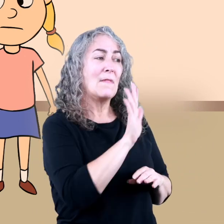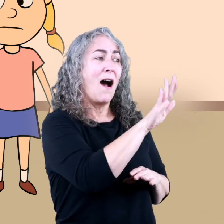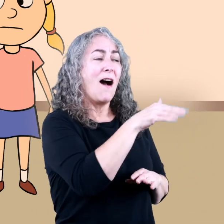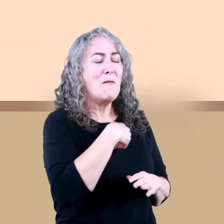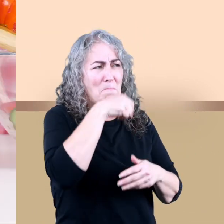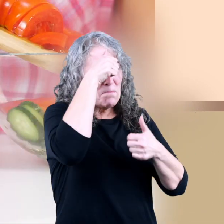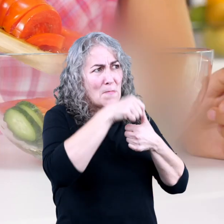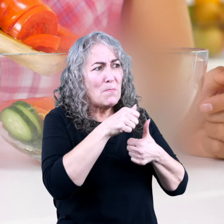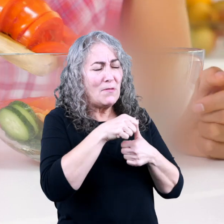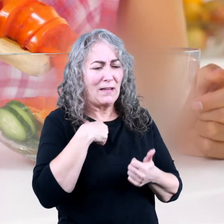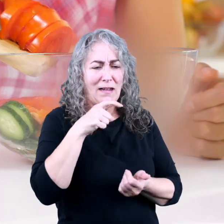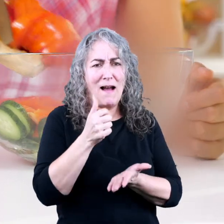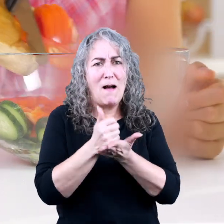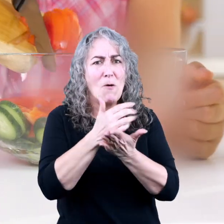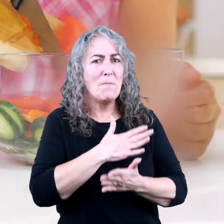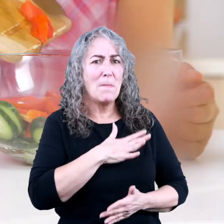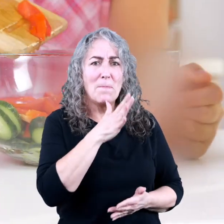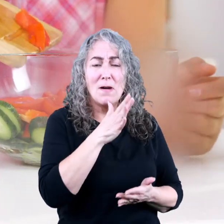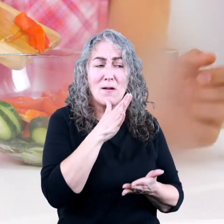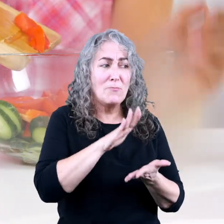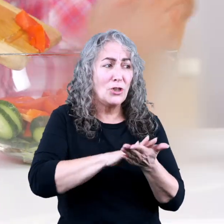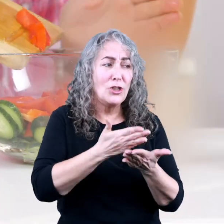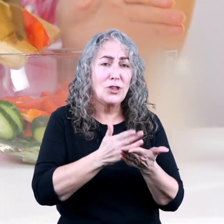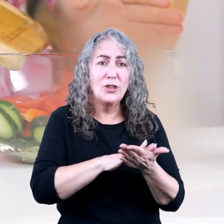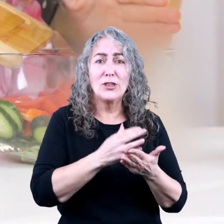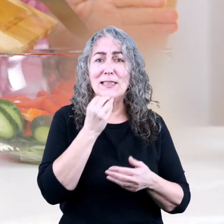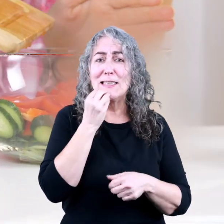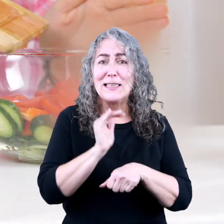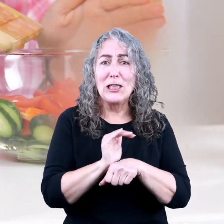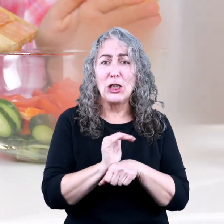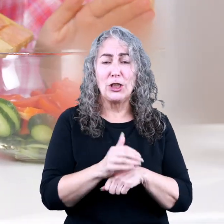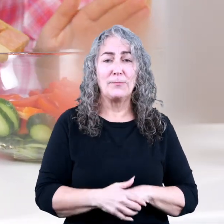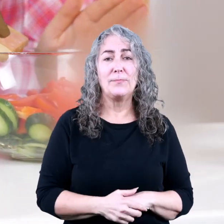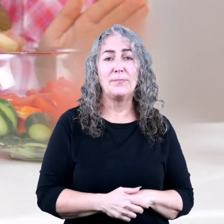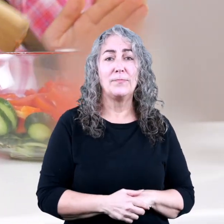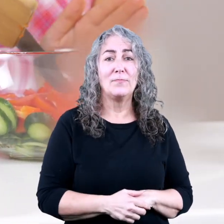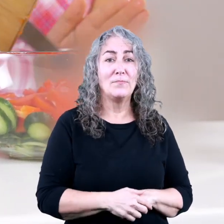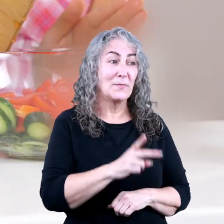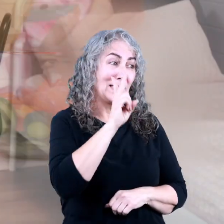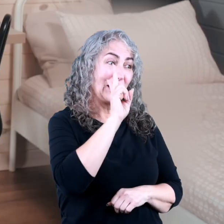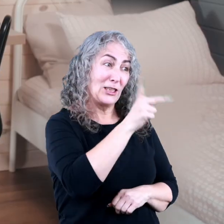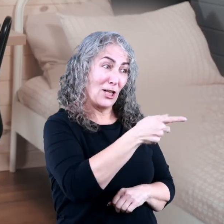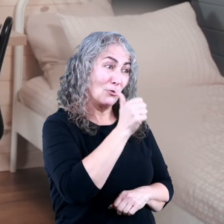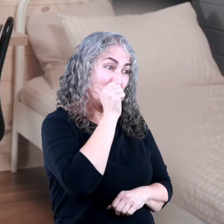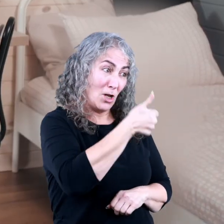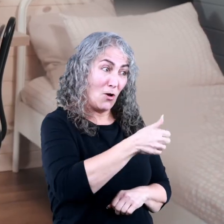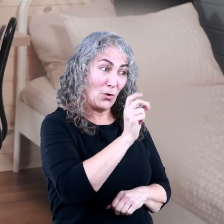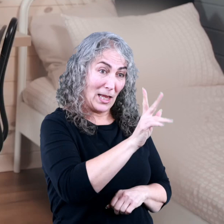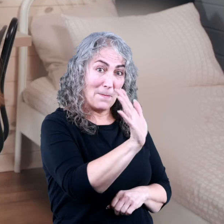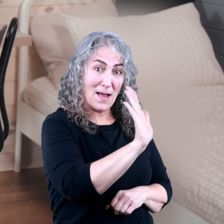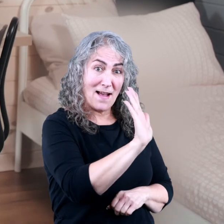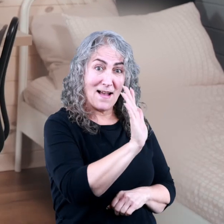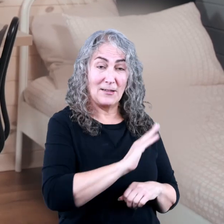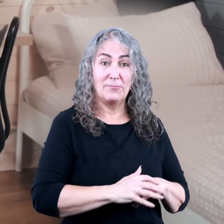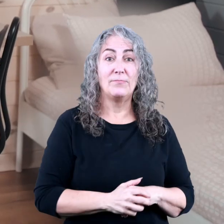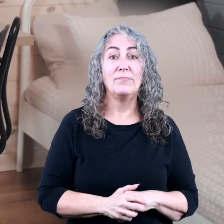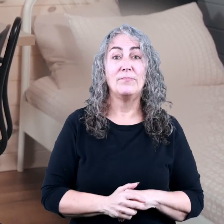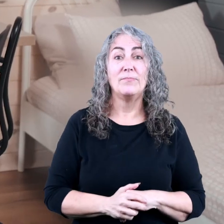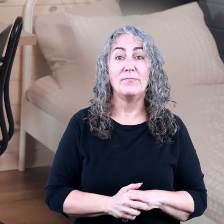replied. I just remembered. I have to help my mom with dinner tonight. I'll see you tomorrow,